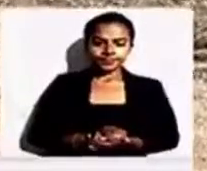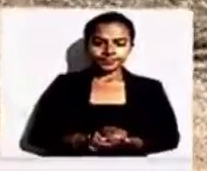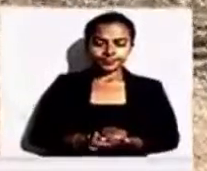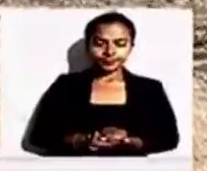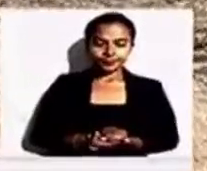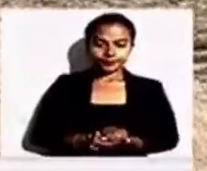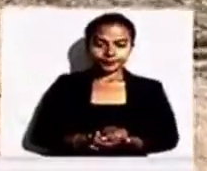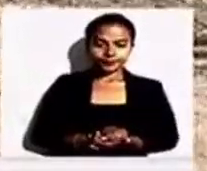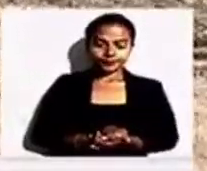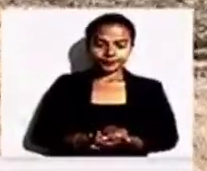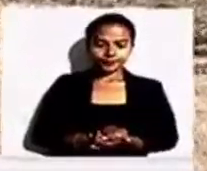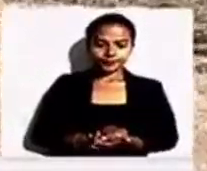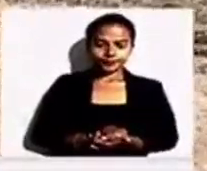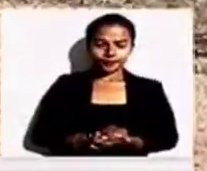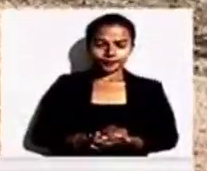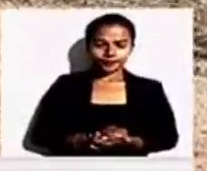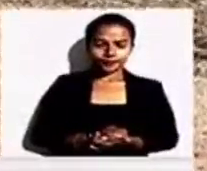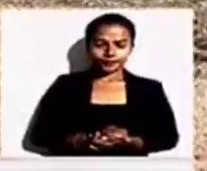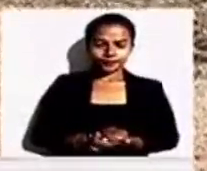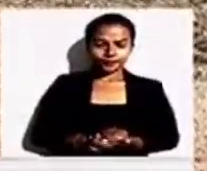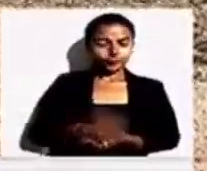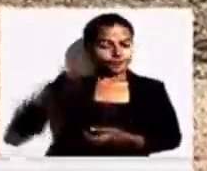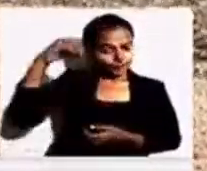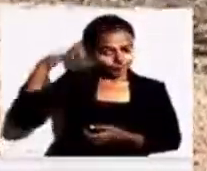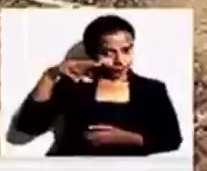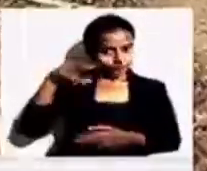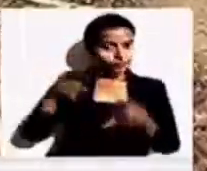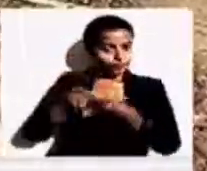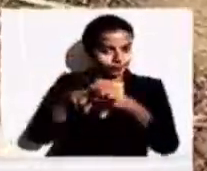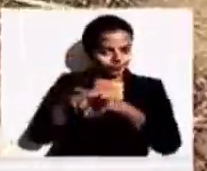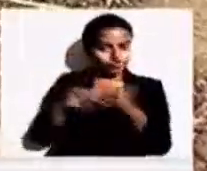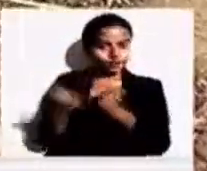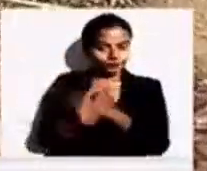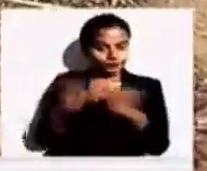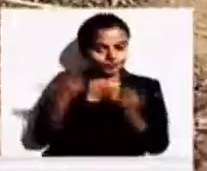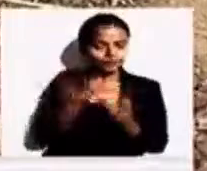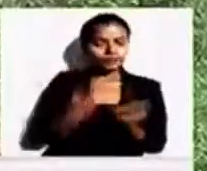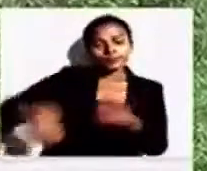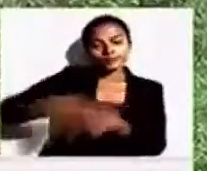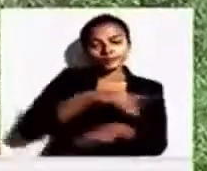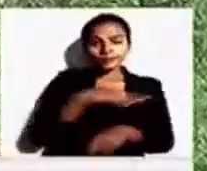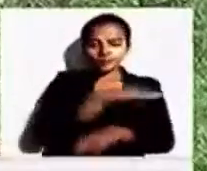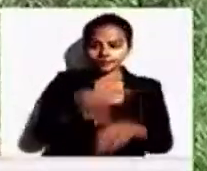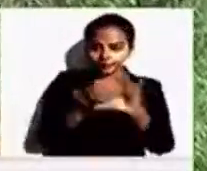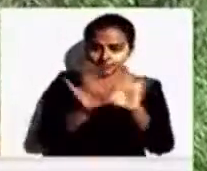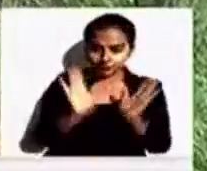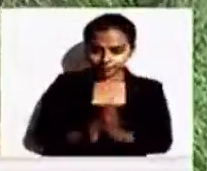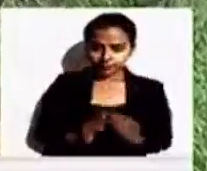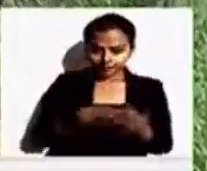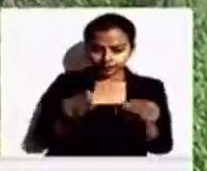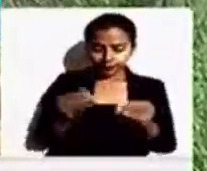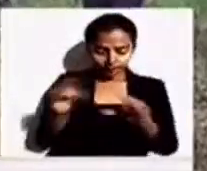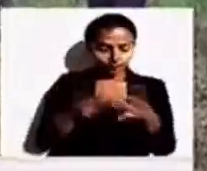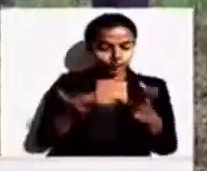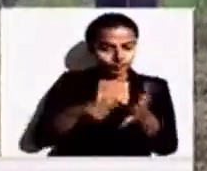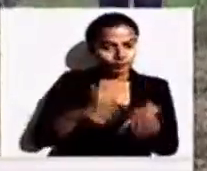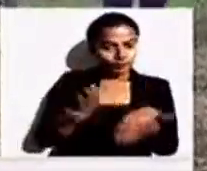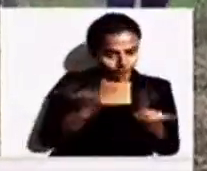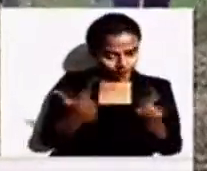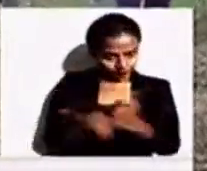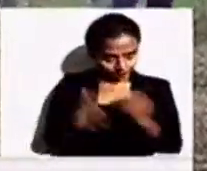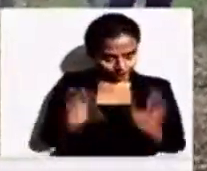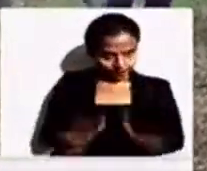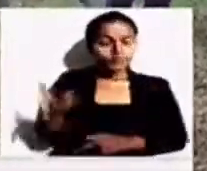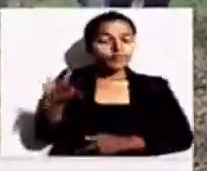An electric fence is also being constructed around the land area demarcated for the project. However, the private company involved